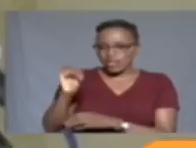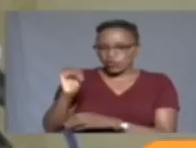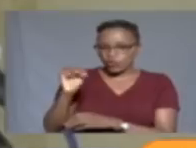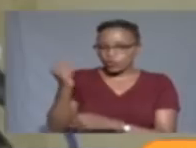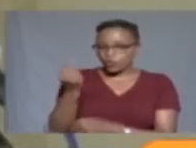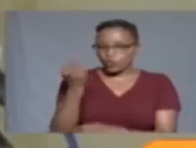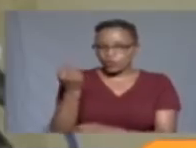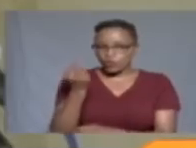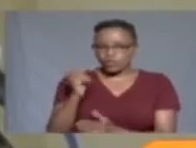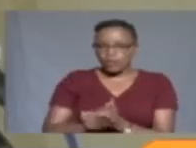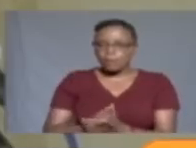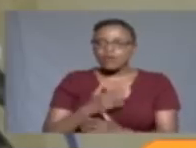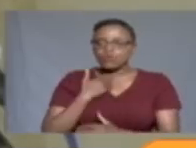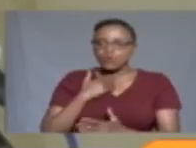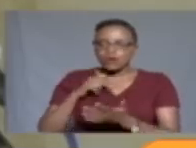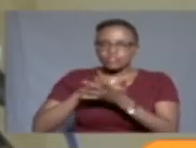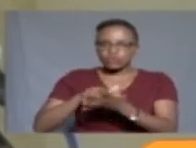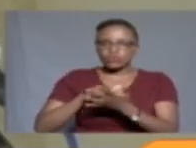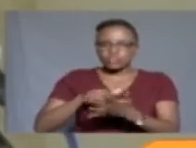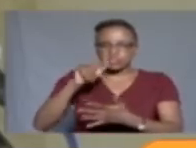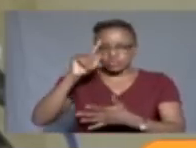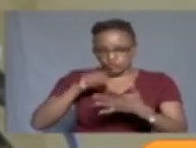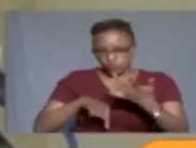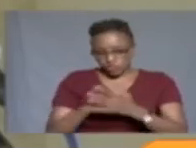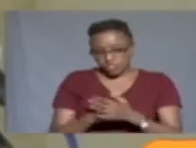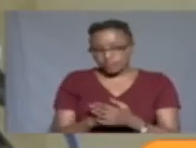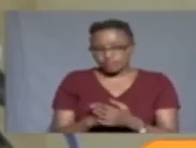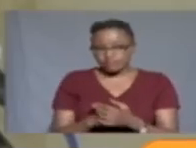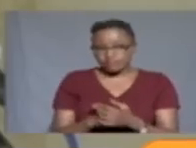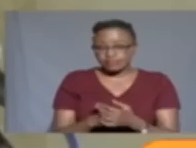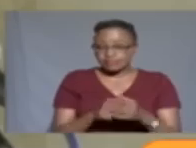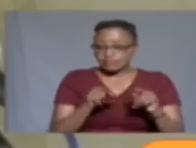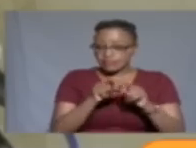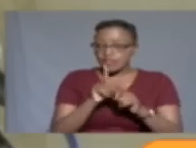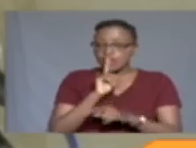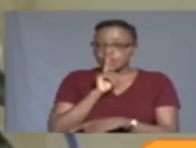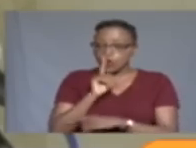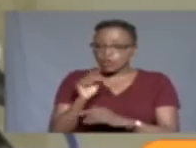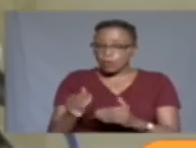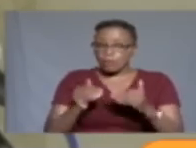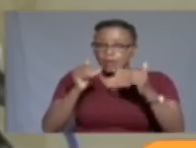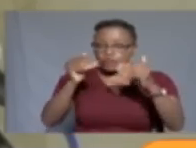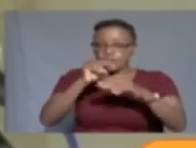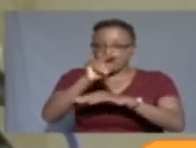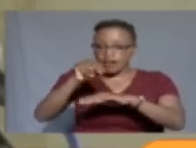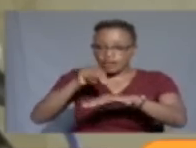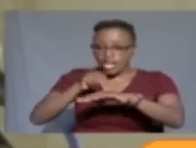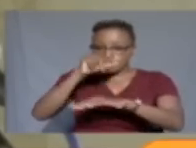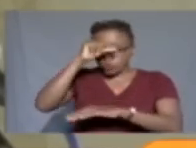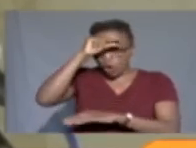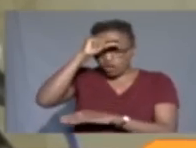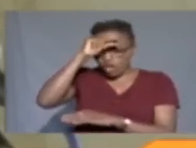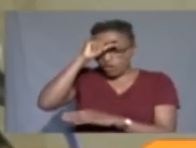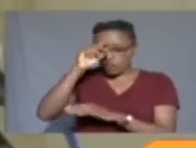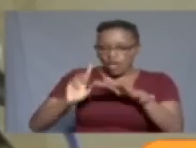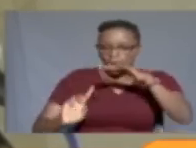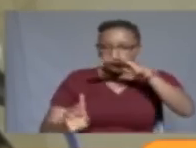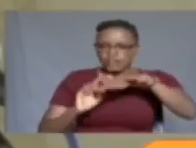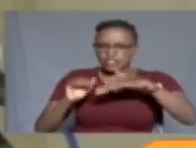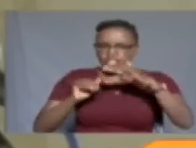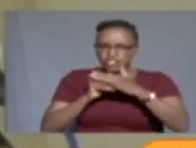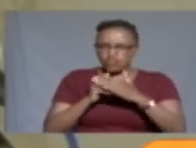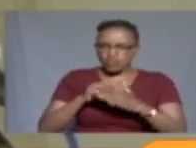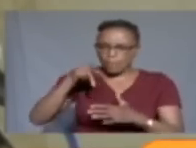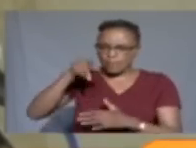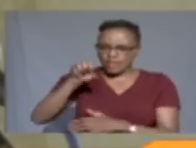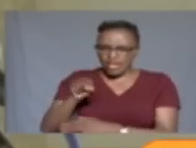only. Nataka nisisitize pia ya kwamba vile directive imetolewa national government, mawaziri wote,